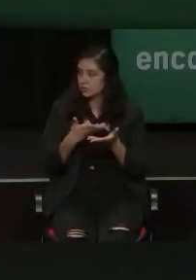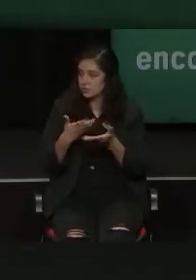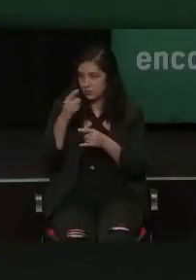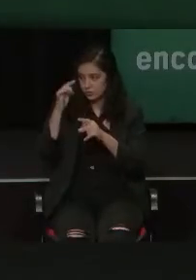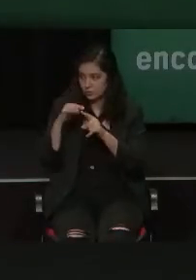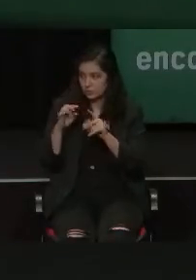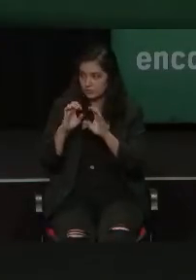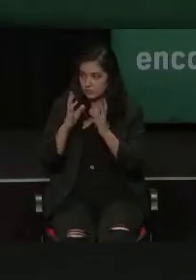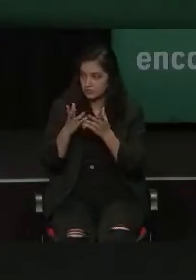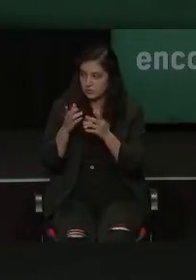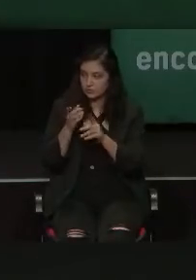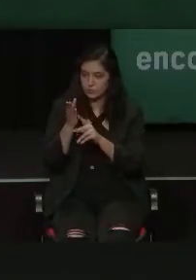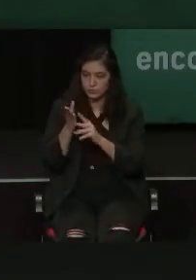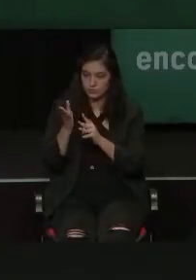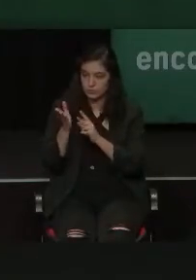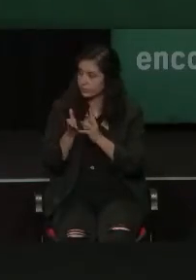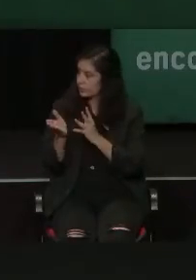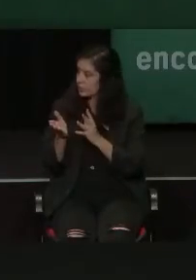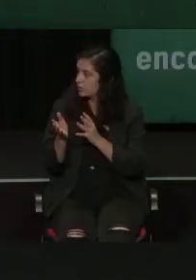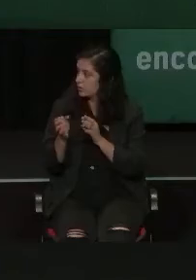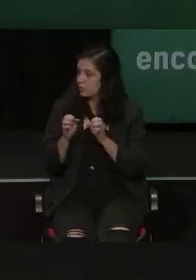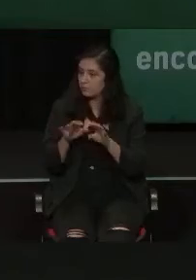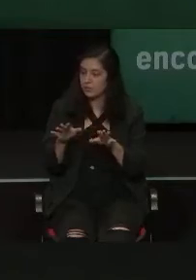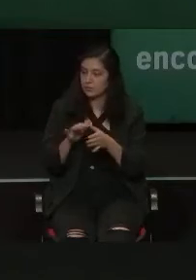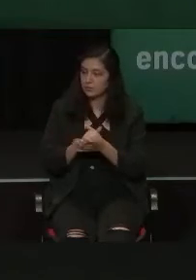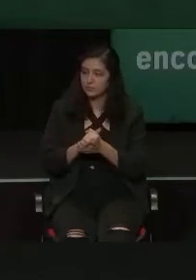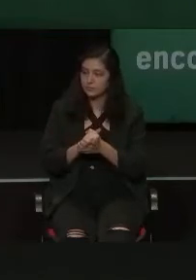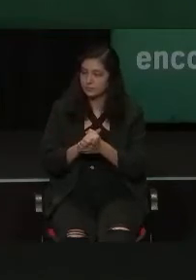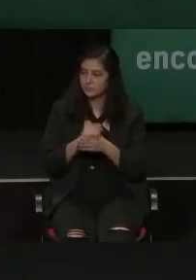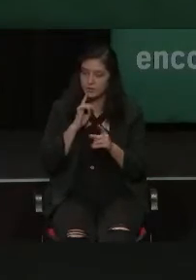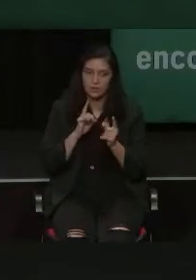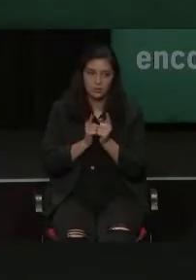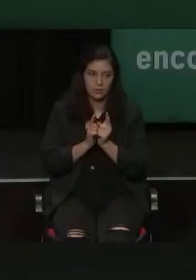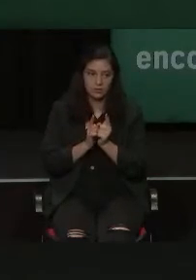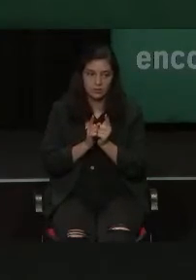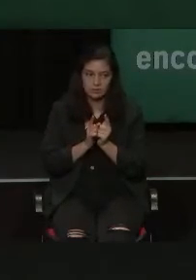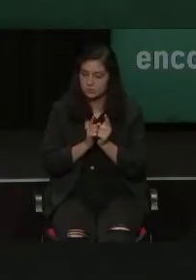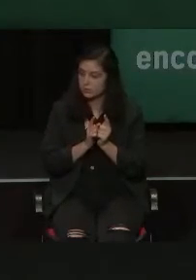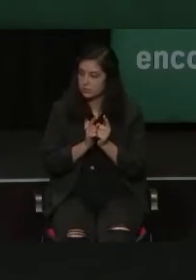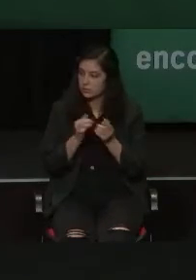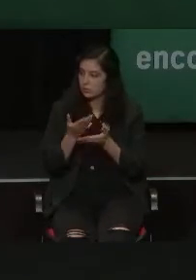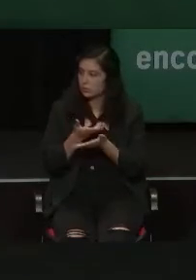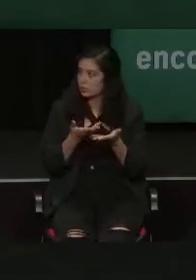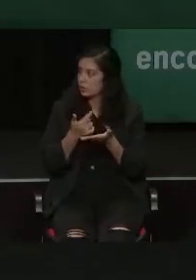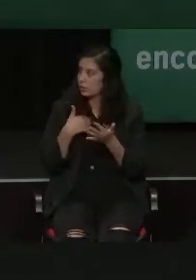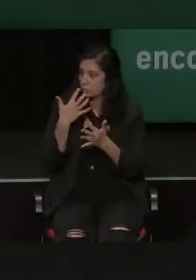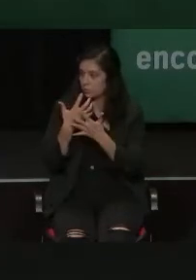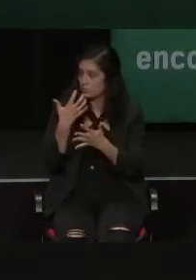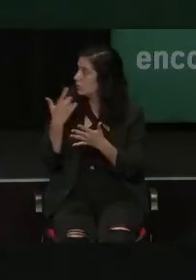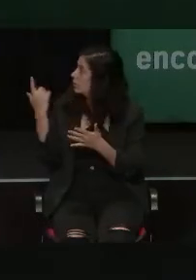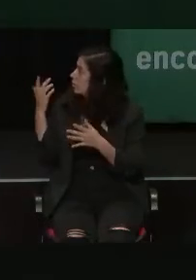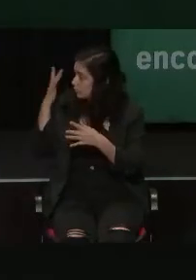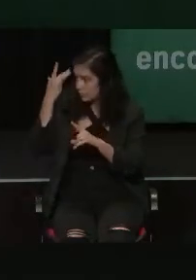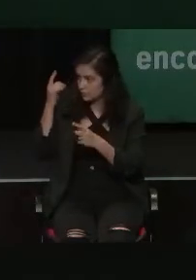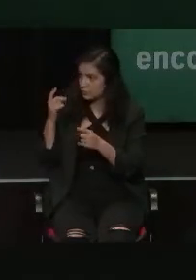the paradigm of multi-drug resistant bacteria. Briefly, only to contextualize, as it was highlighted by